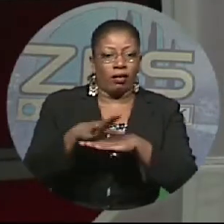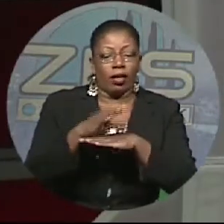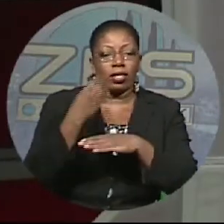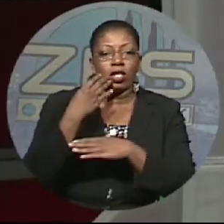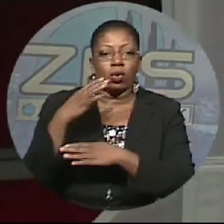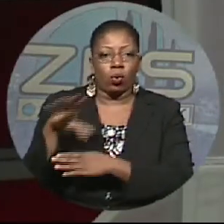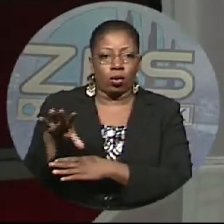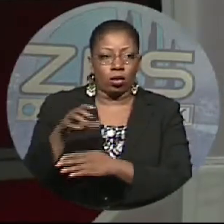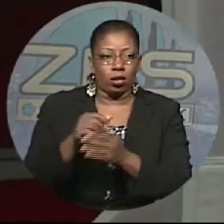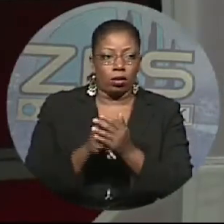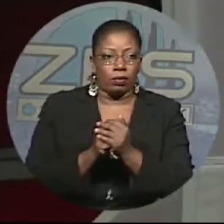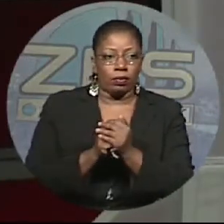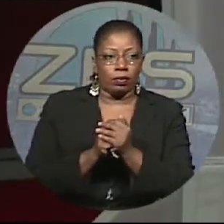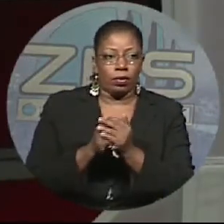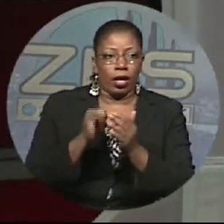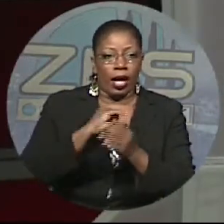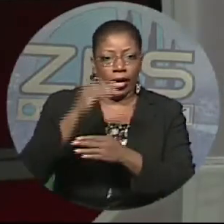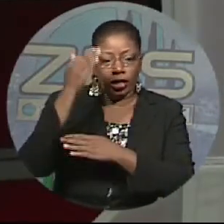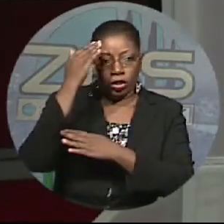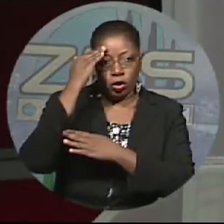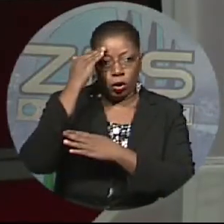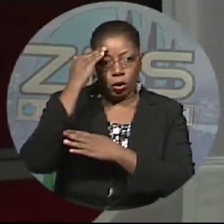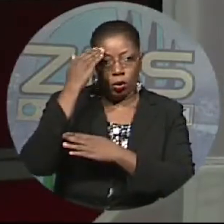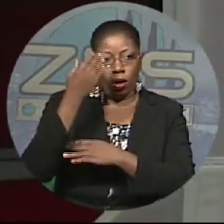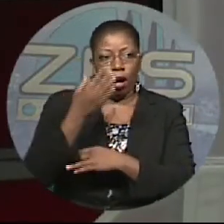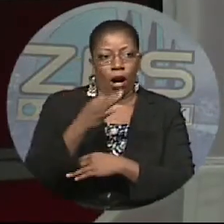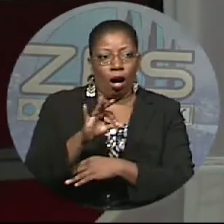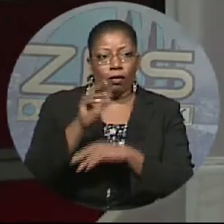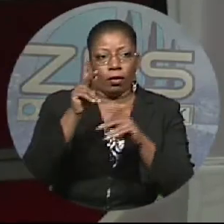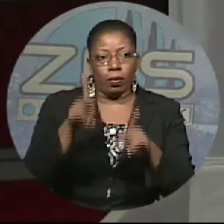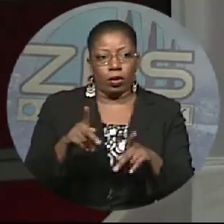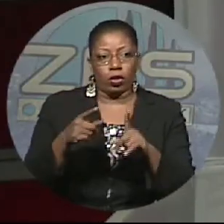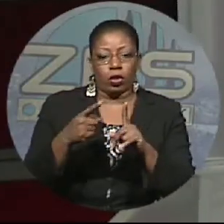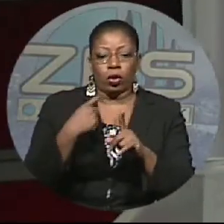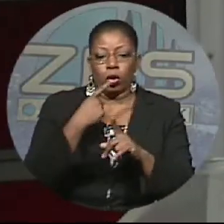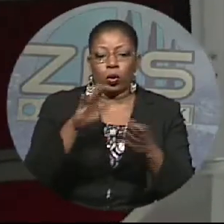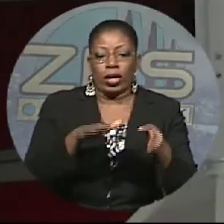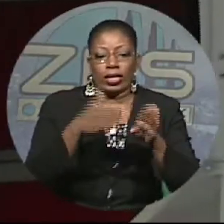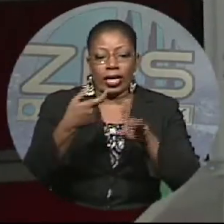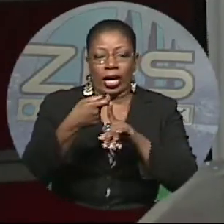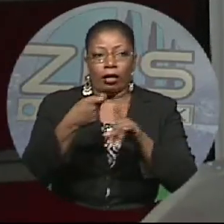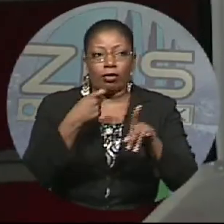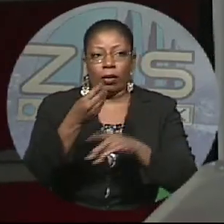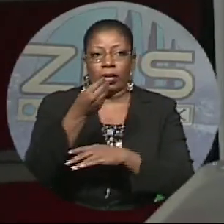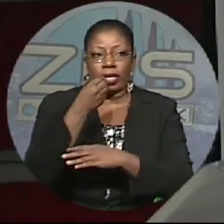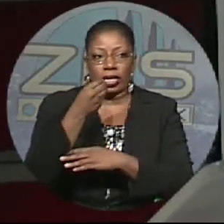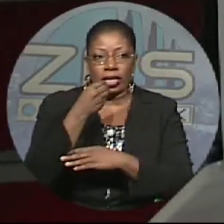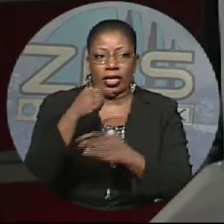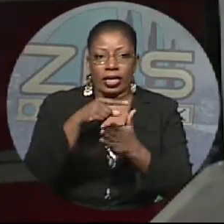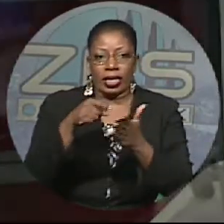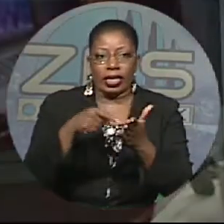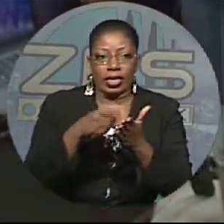worse. I actually know of somebody who died from eating wheat cakes.